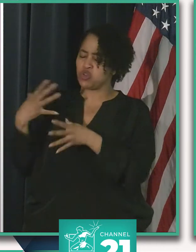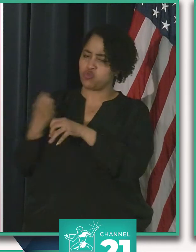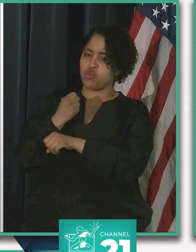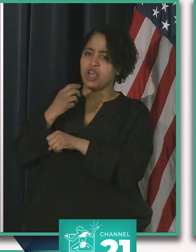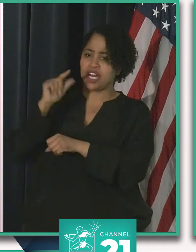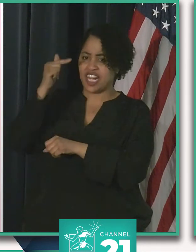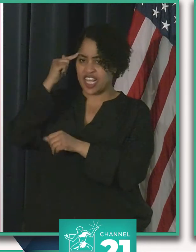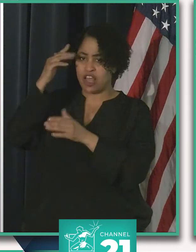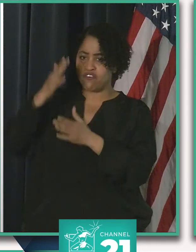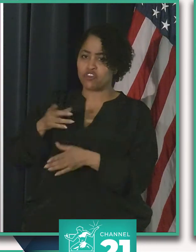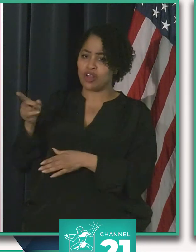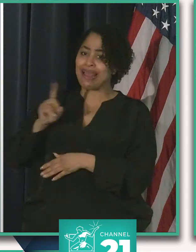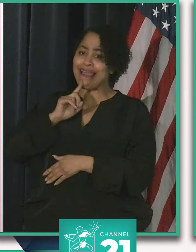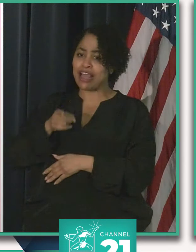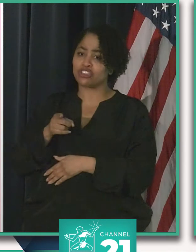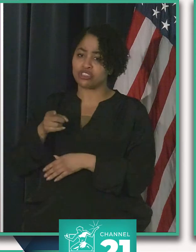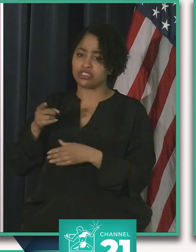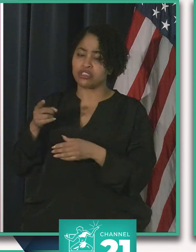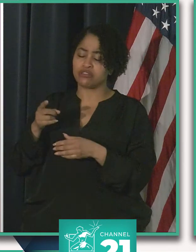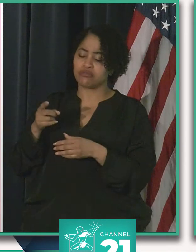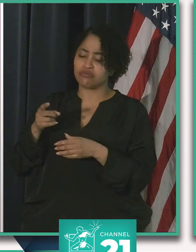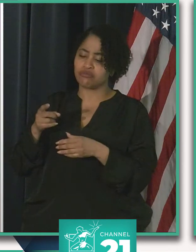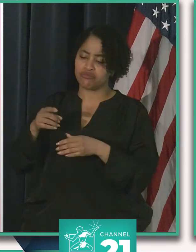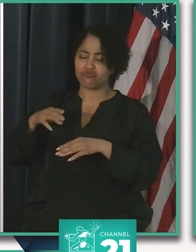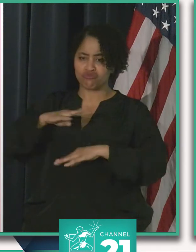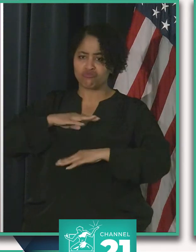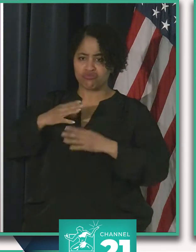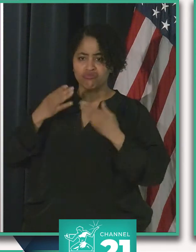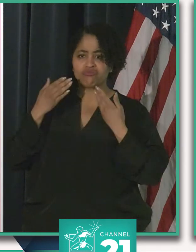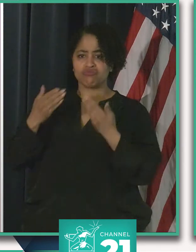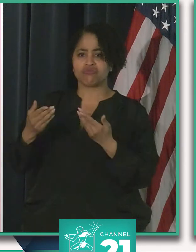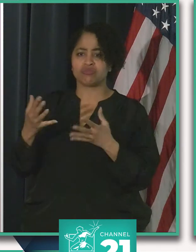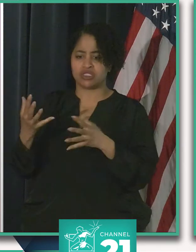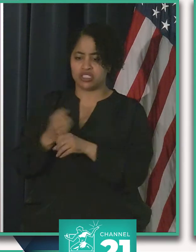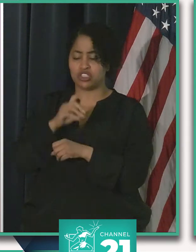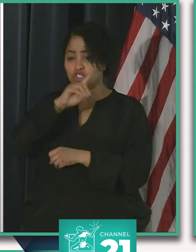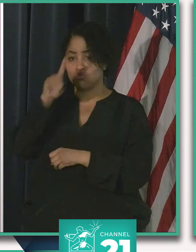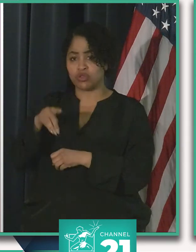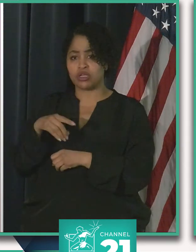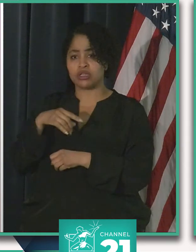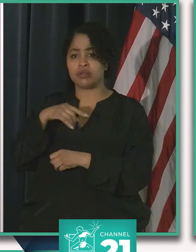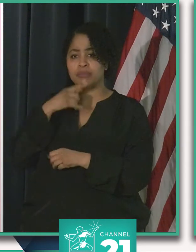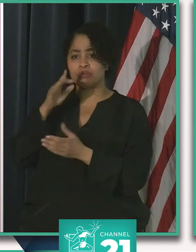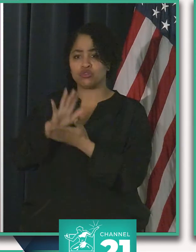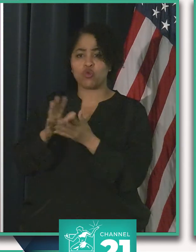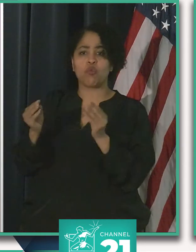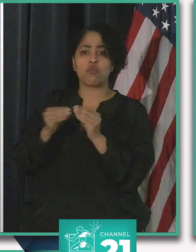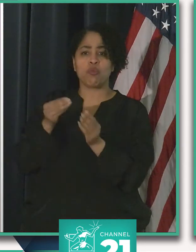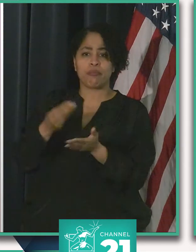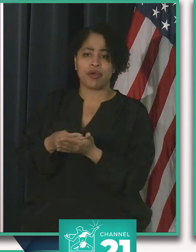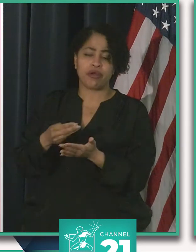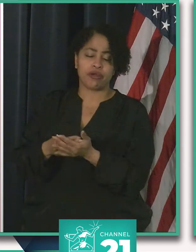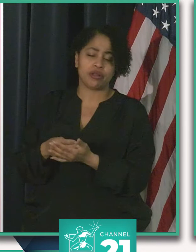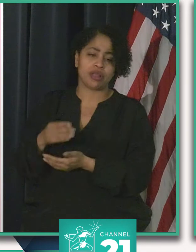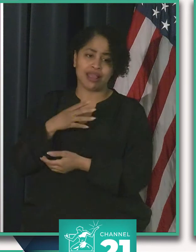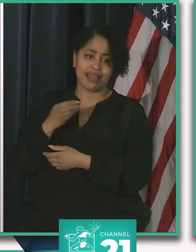governor actually settled to get the Detroit Public Schools more money.